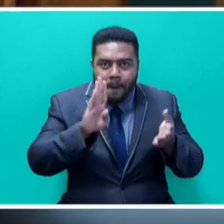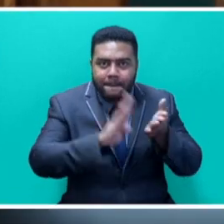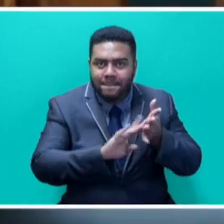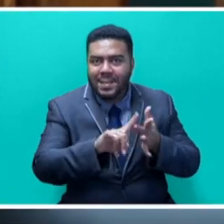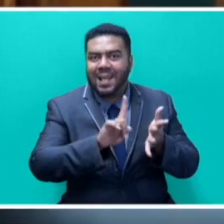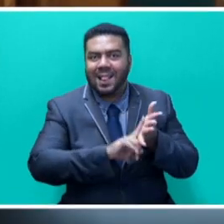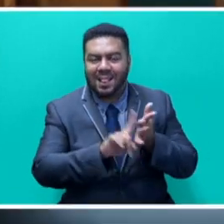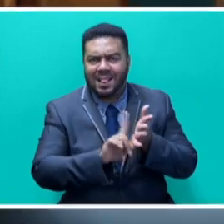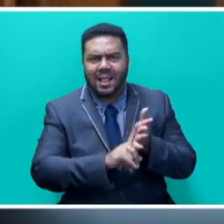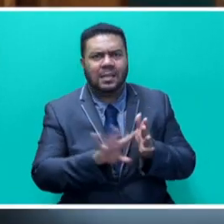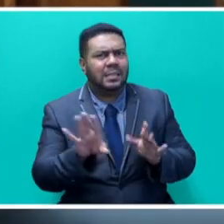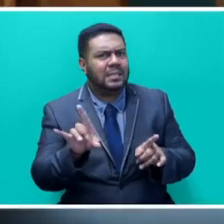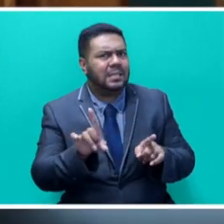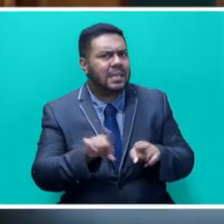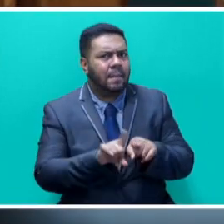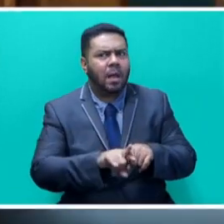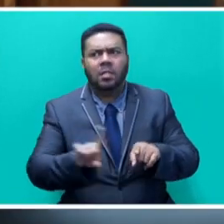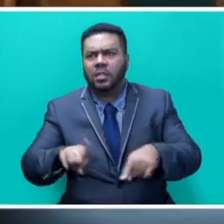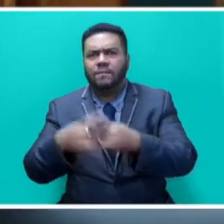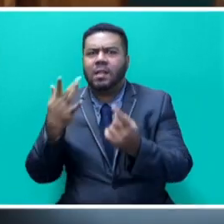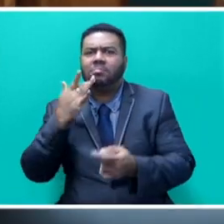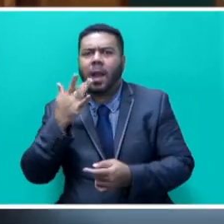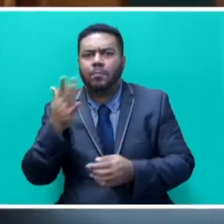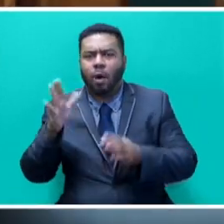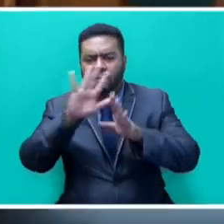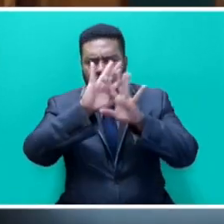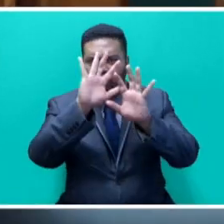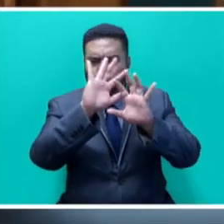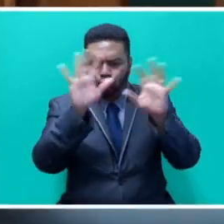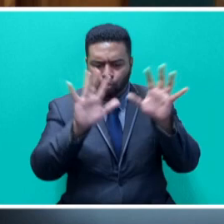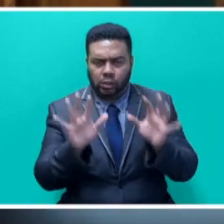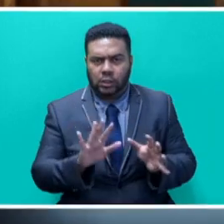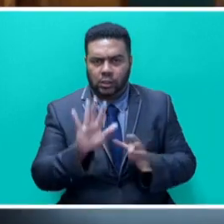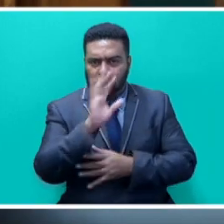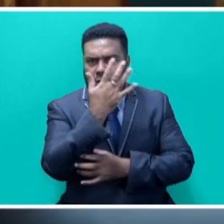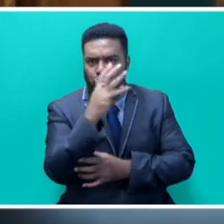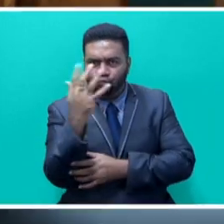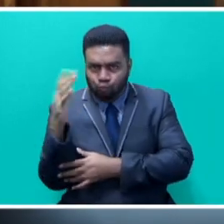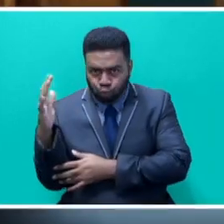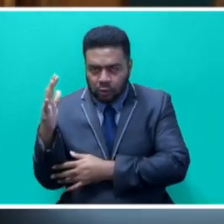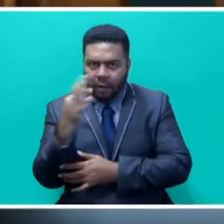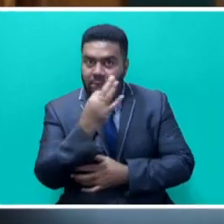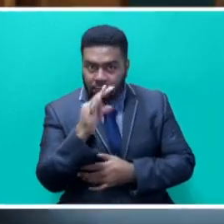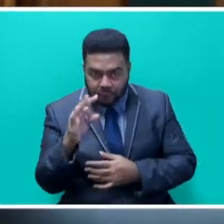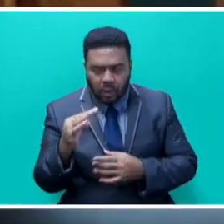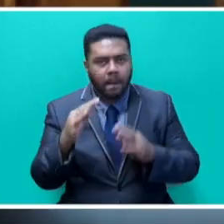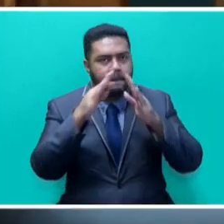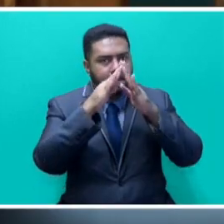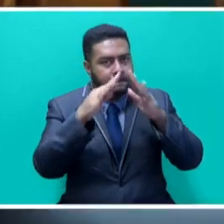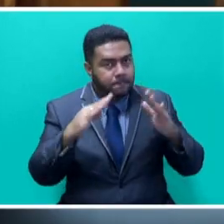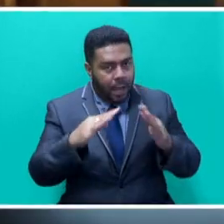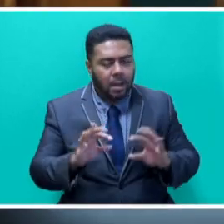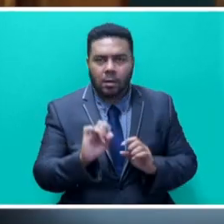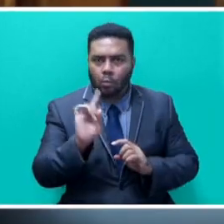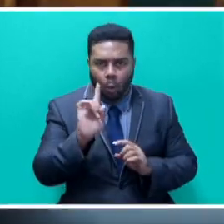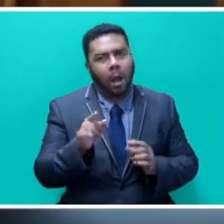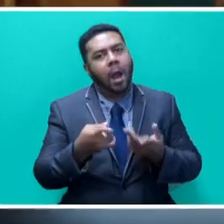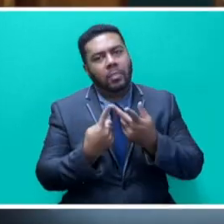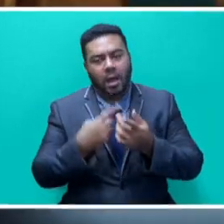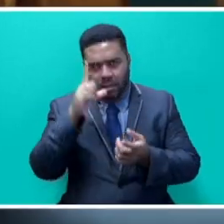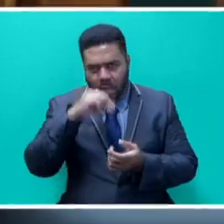tree, mahogany, and other native species. This will involve a total investment of $15